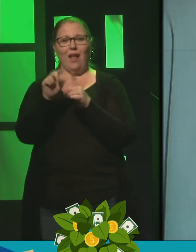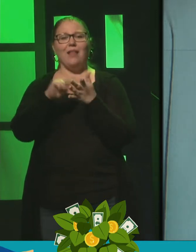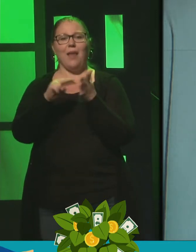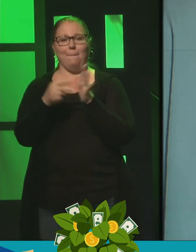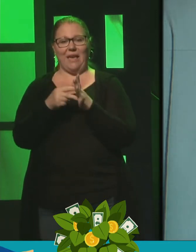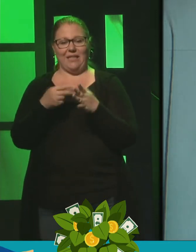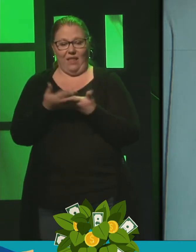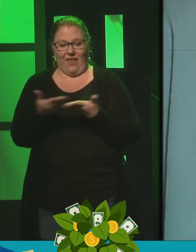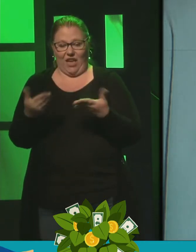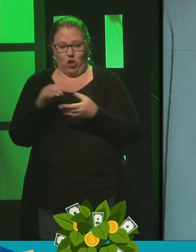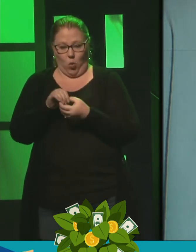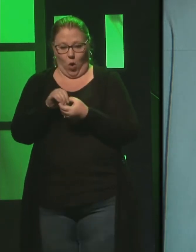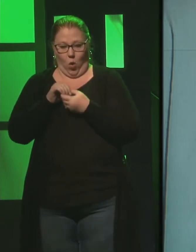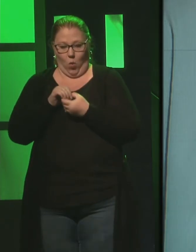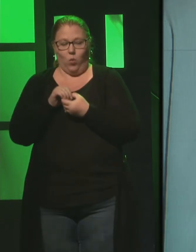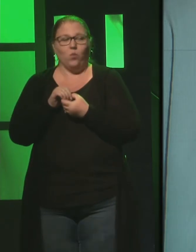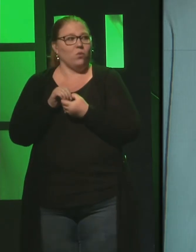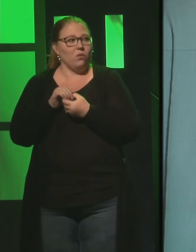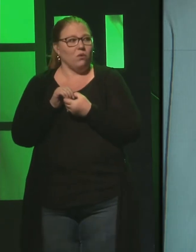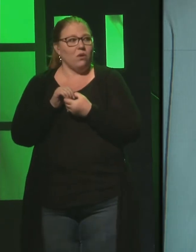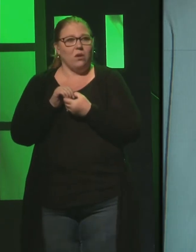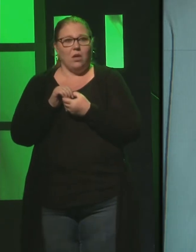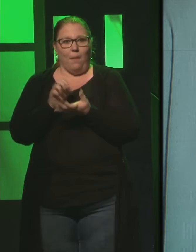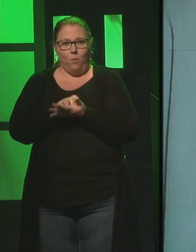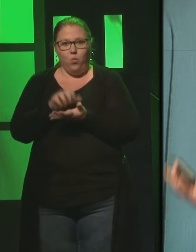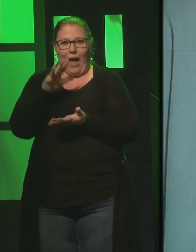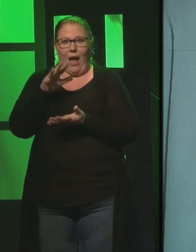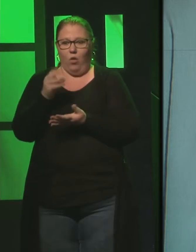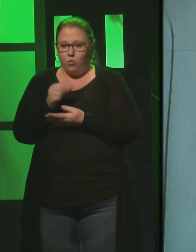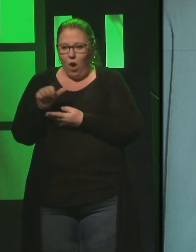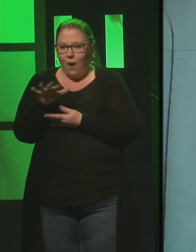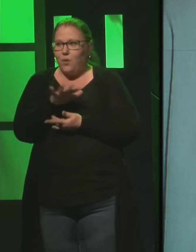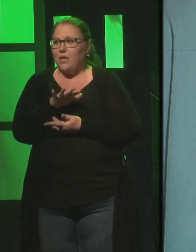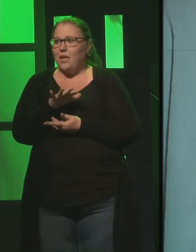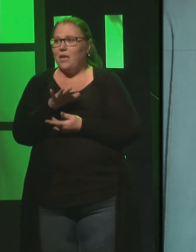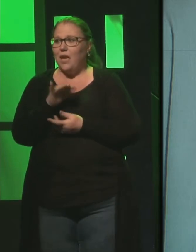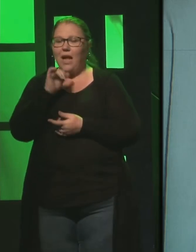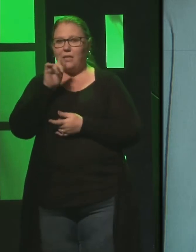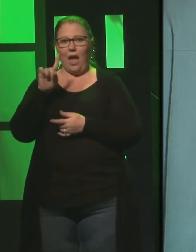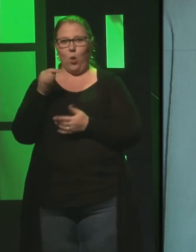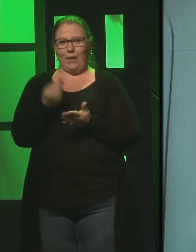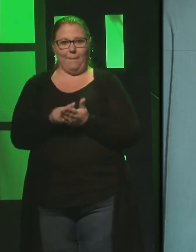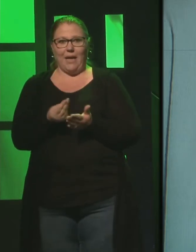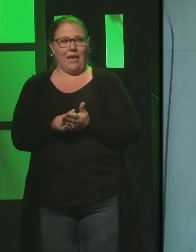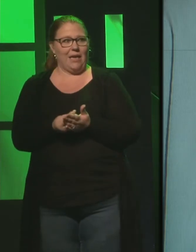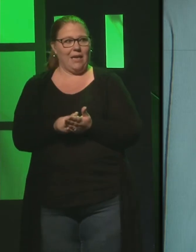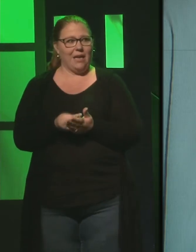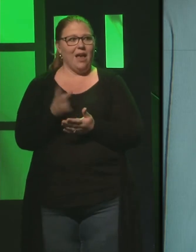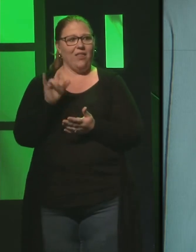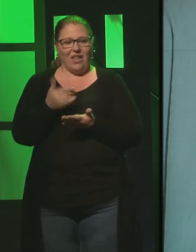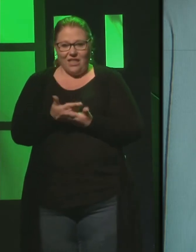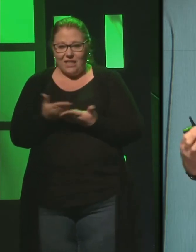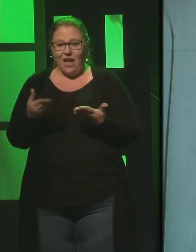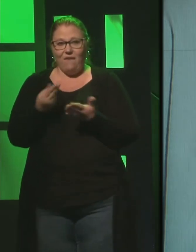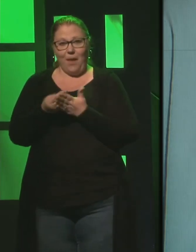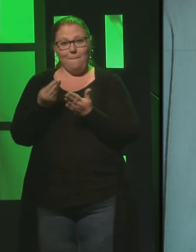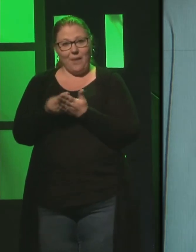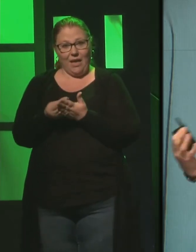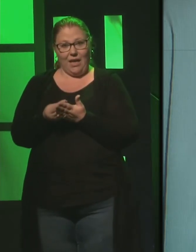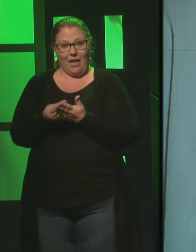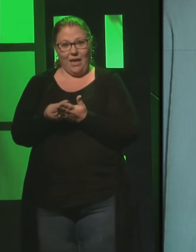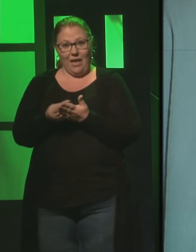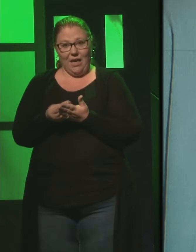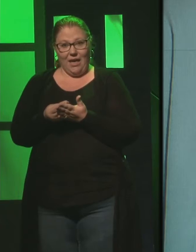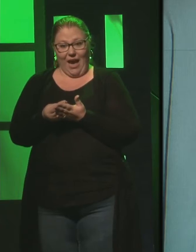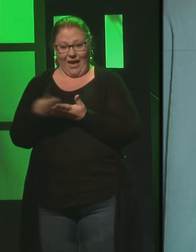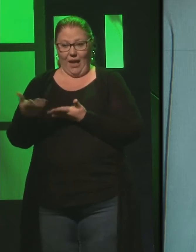possessions, right? It means possessions, wealth, property. It's not just this idea of money. It's the stuff that money can amass